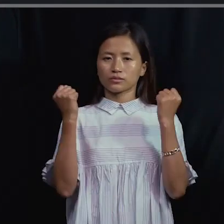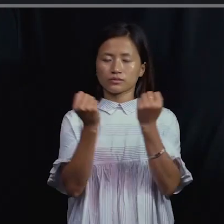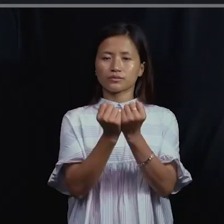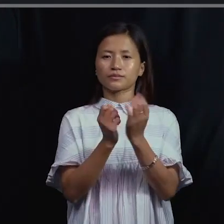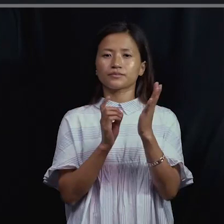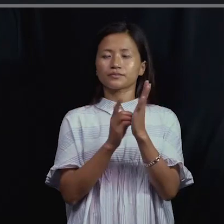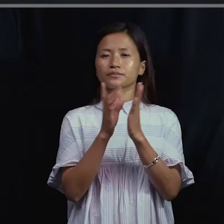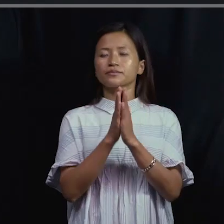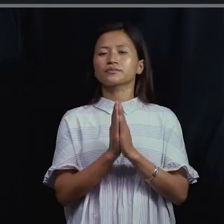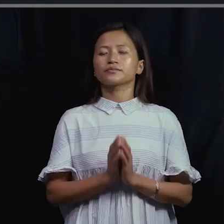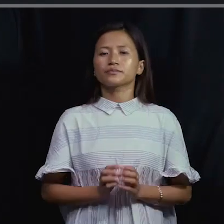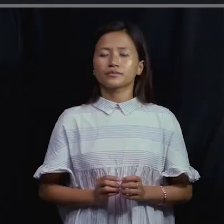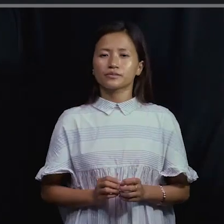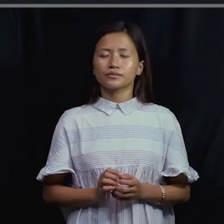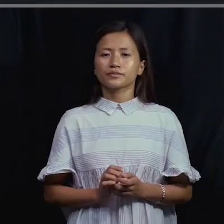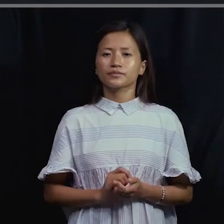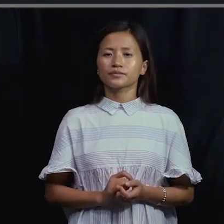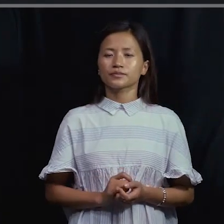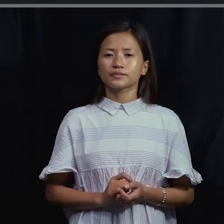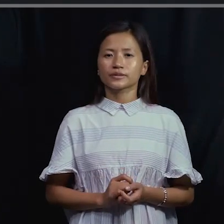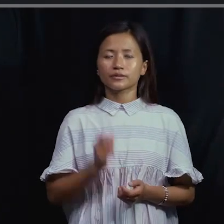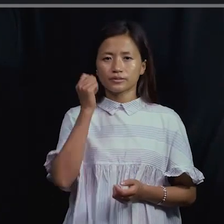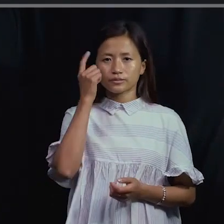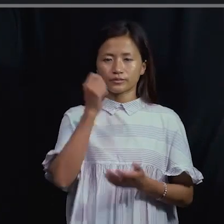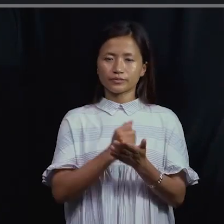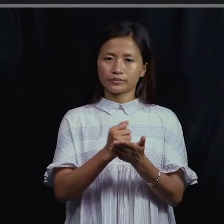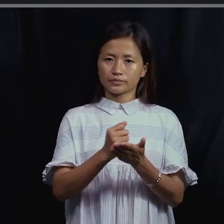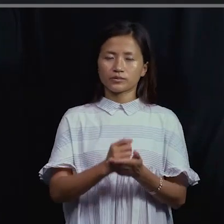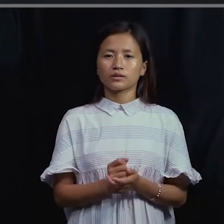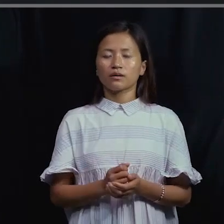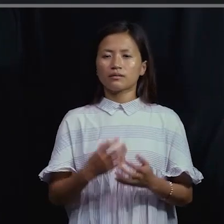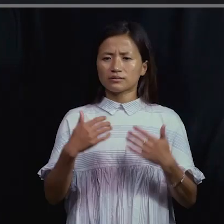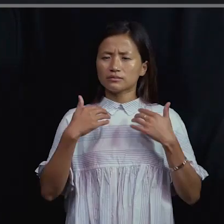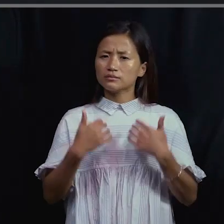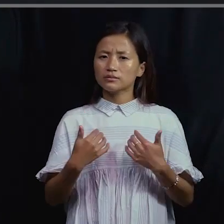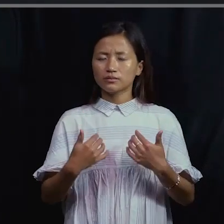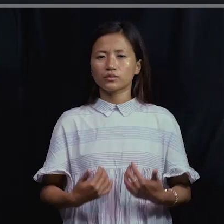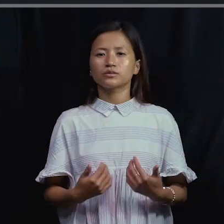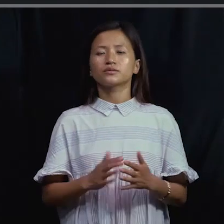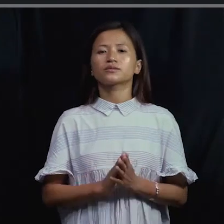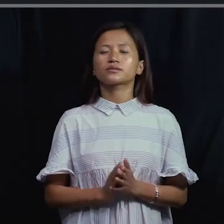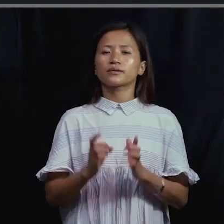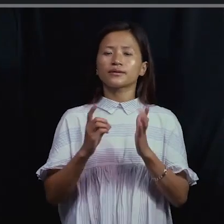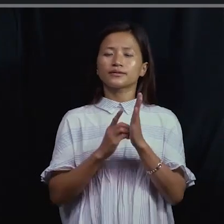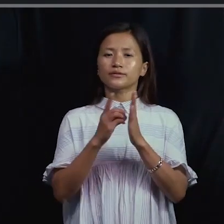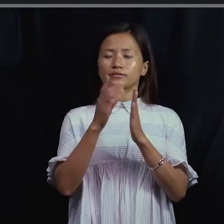the adolescent. Now let us try to understand the emotional development. Here,